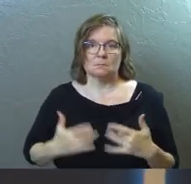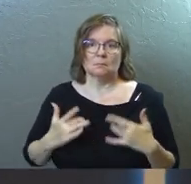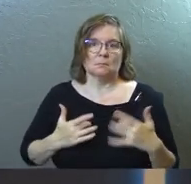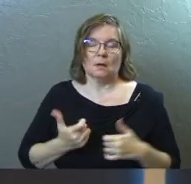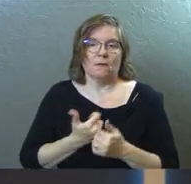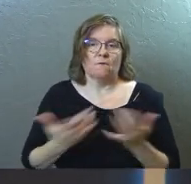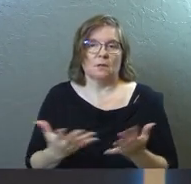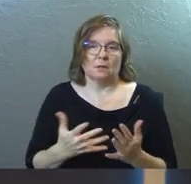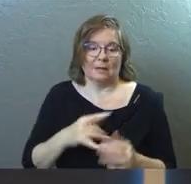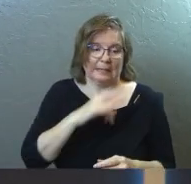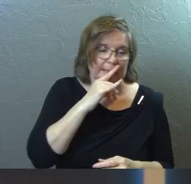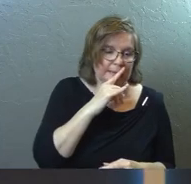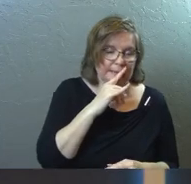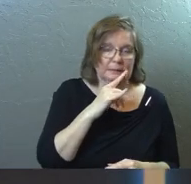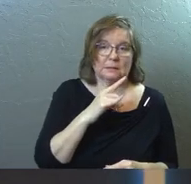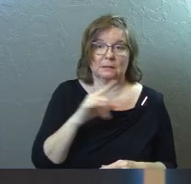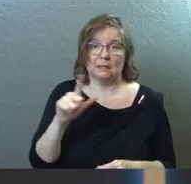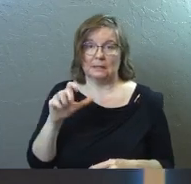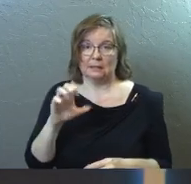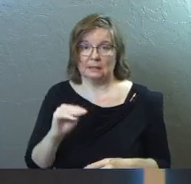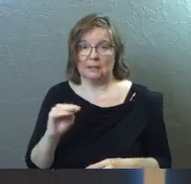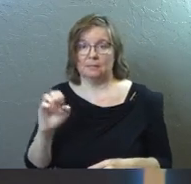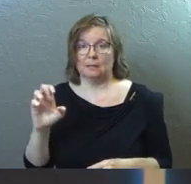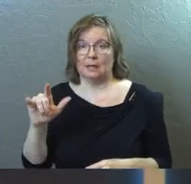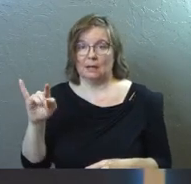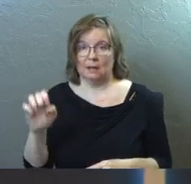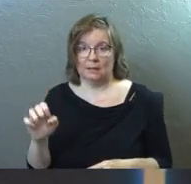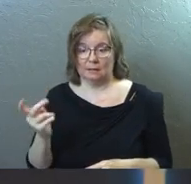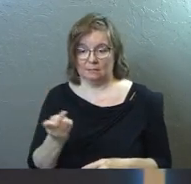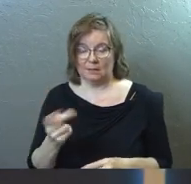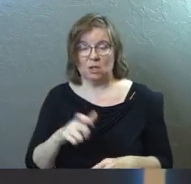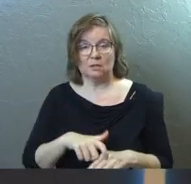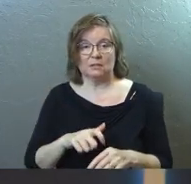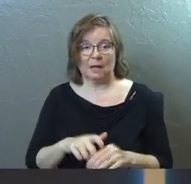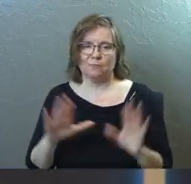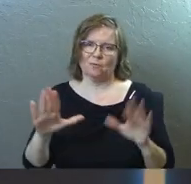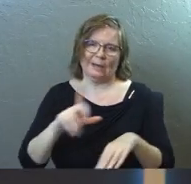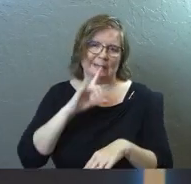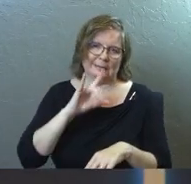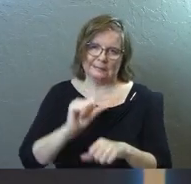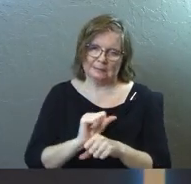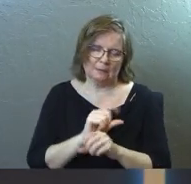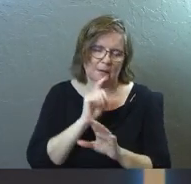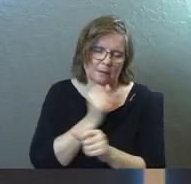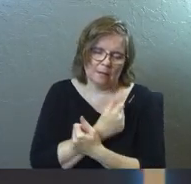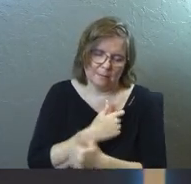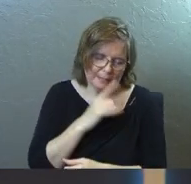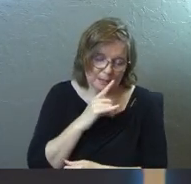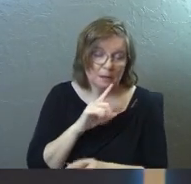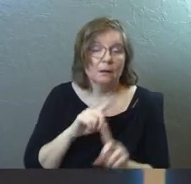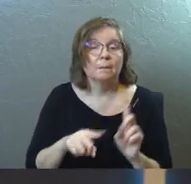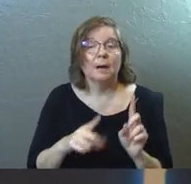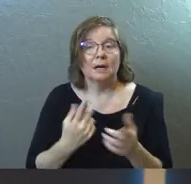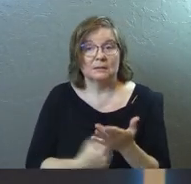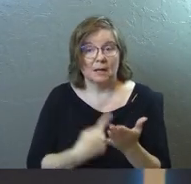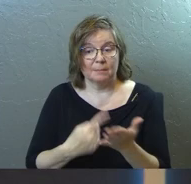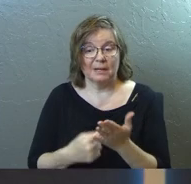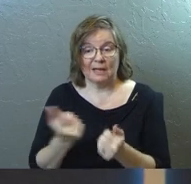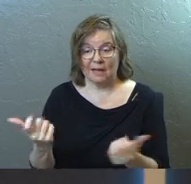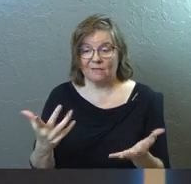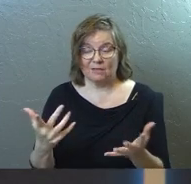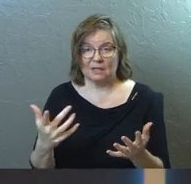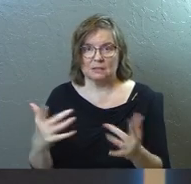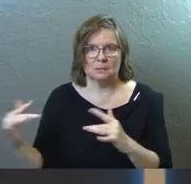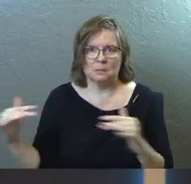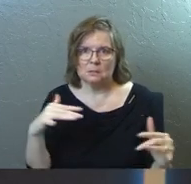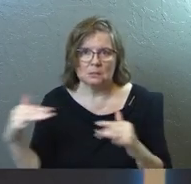every single thing. Our kids, Liam and Ellie, there's times, they're great kids, y'all. Let me tell you, I love my kids. But there are times between them that everything